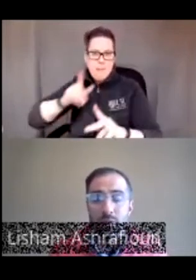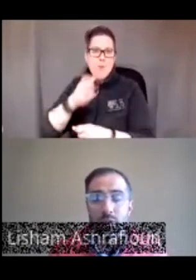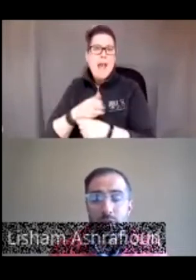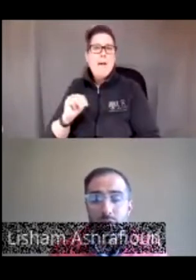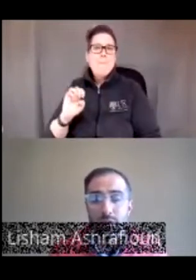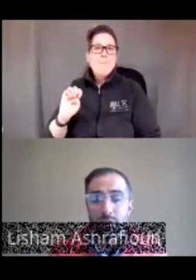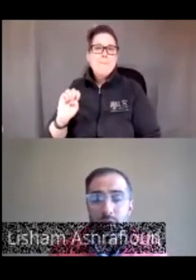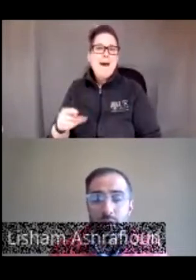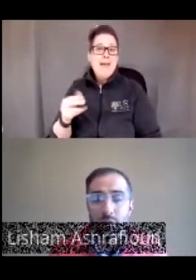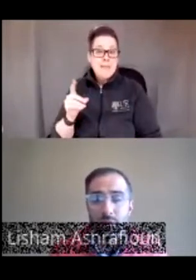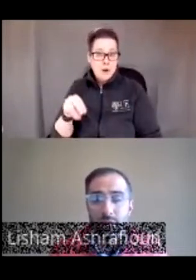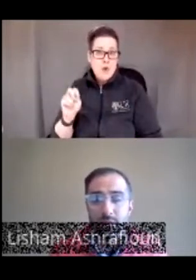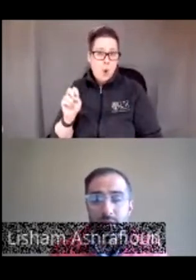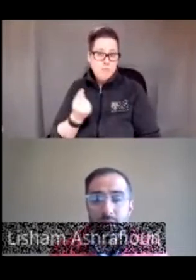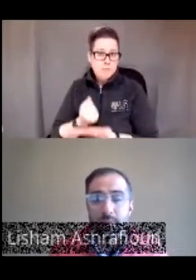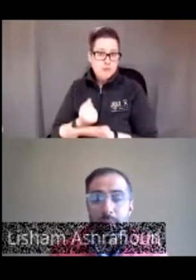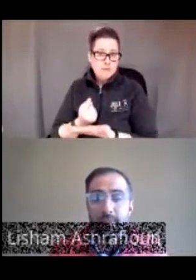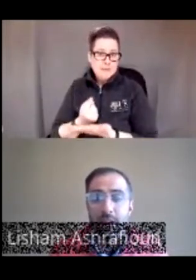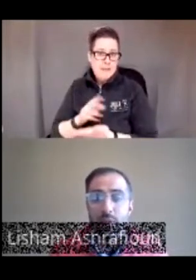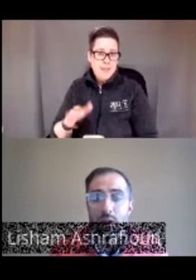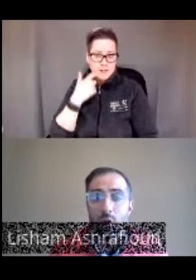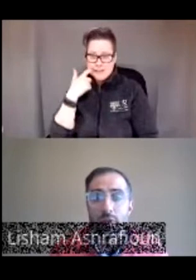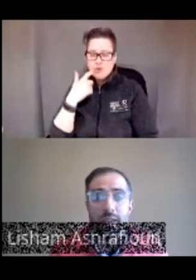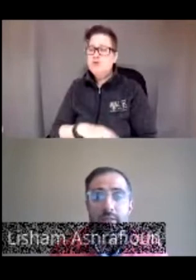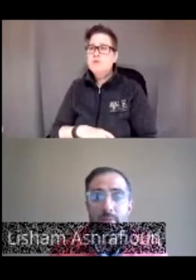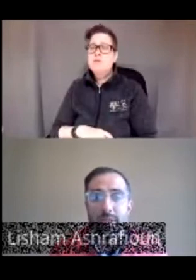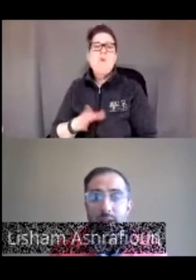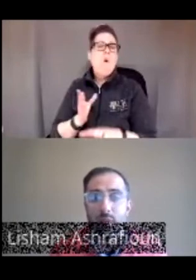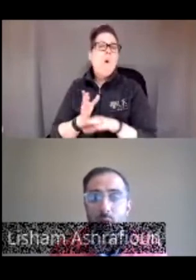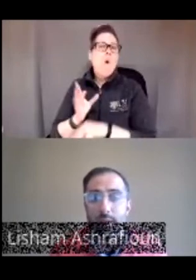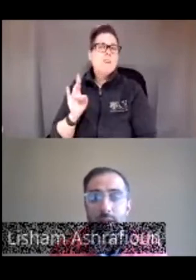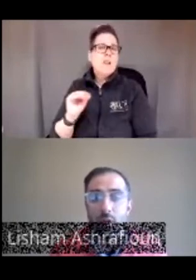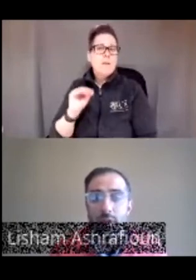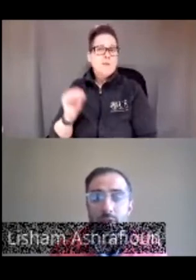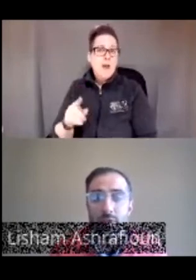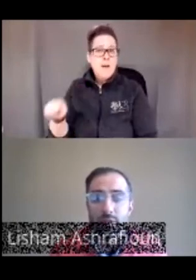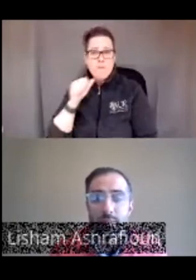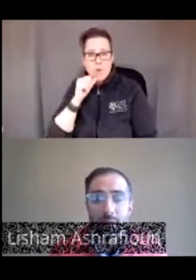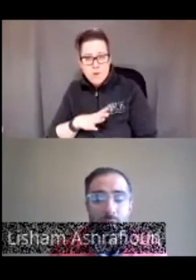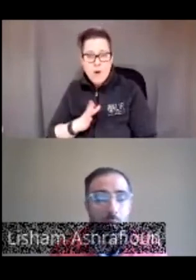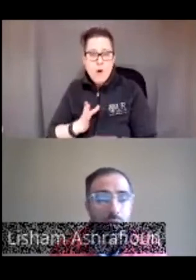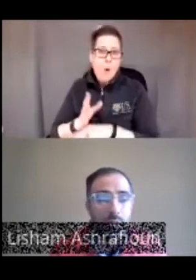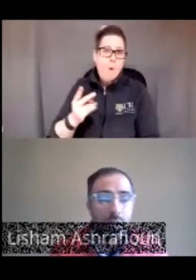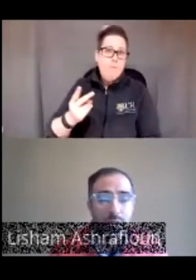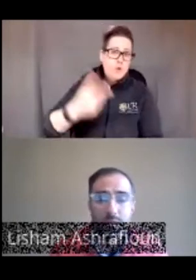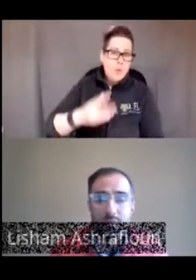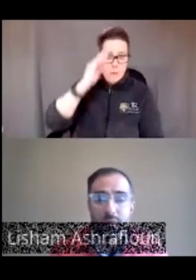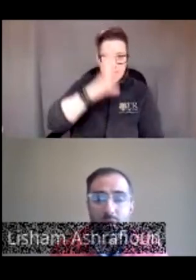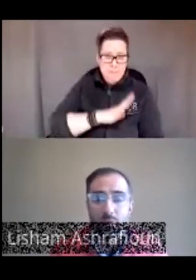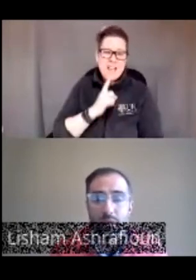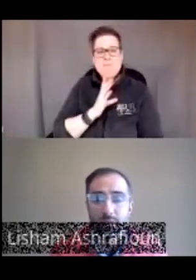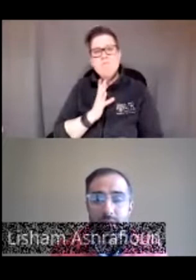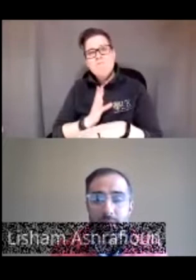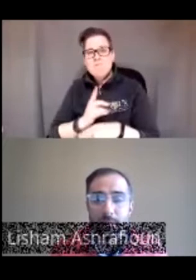methadone to treat their OUDs. They found that over 70% of women and over 2/3 of men reported moderate to